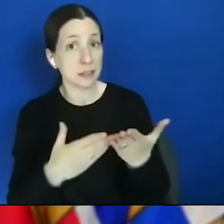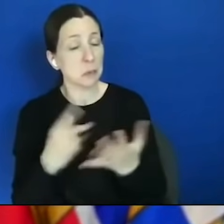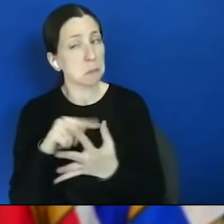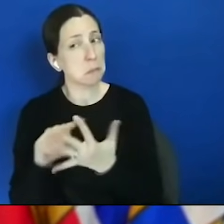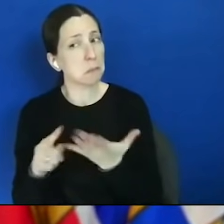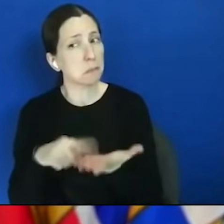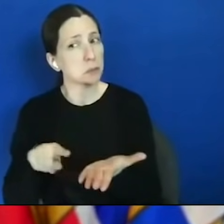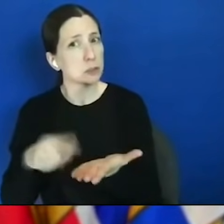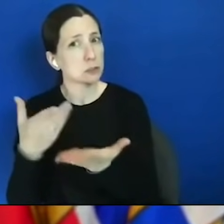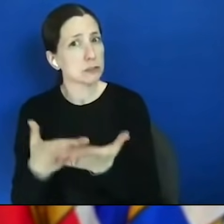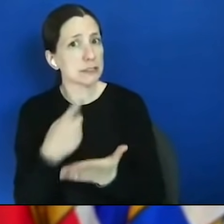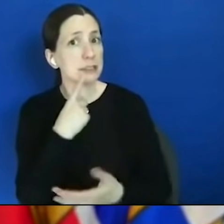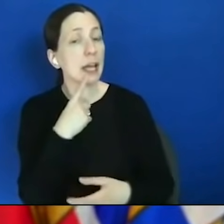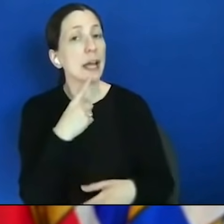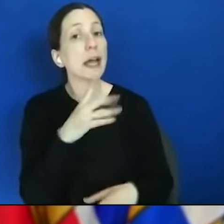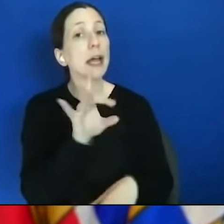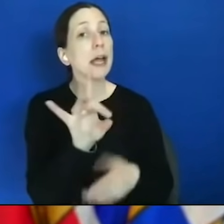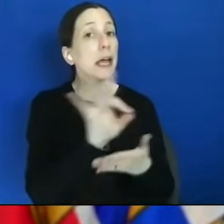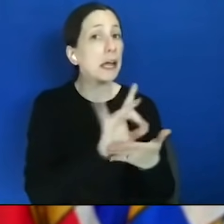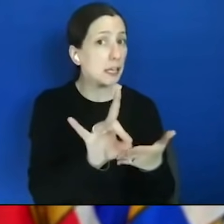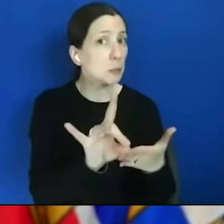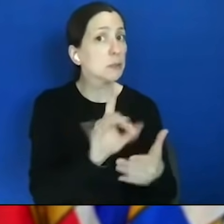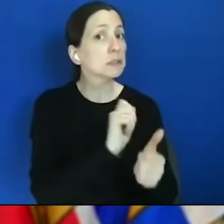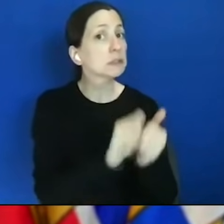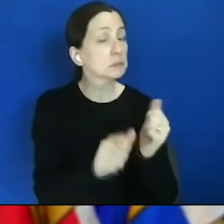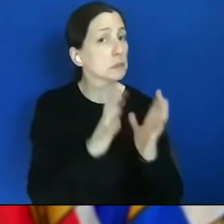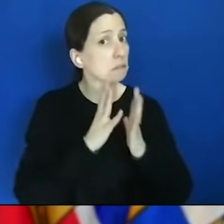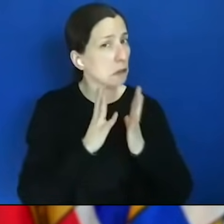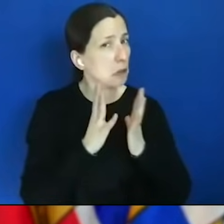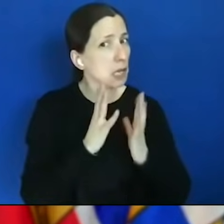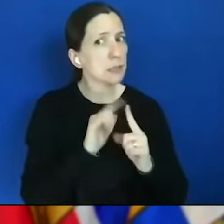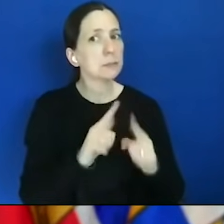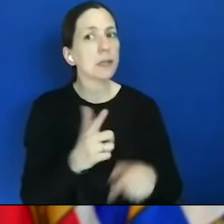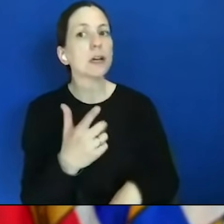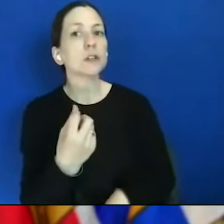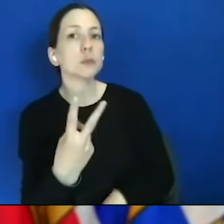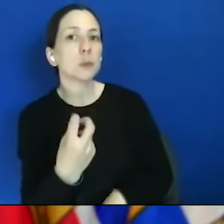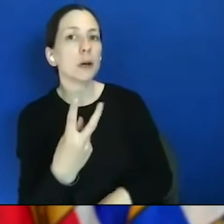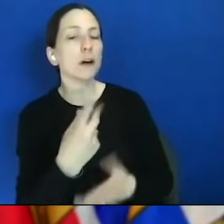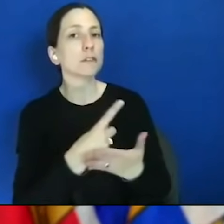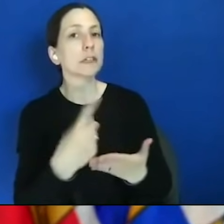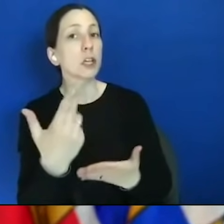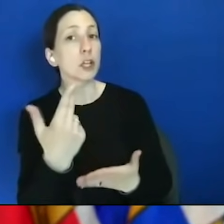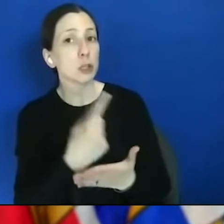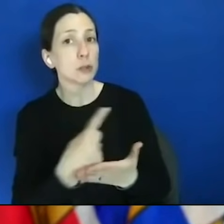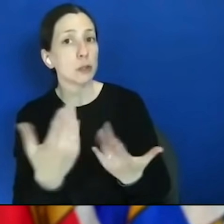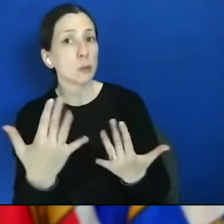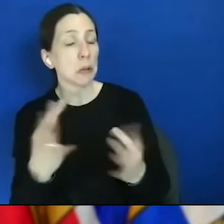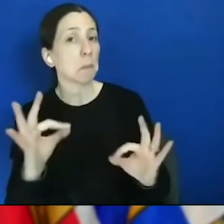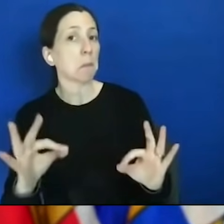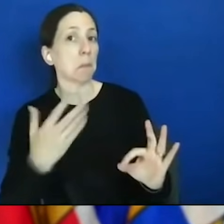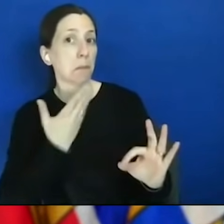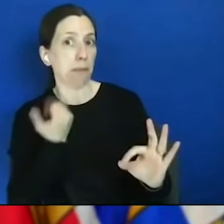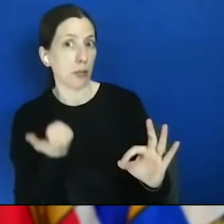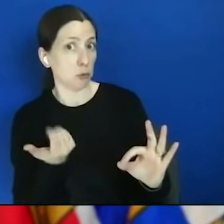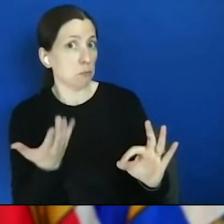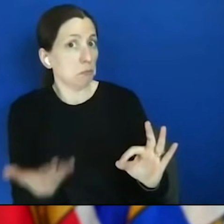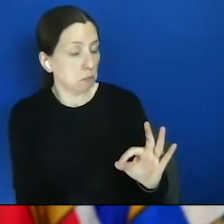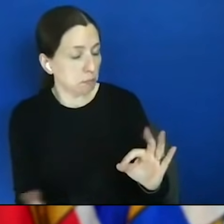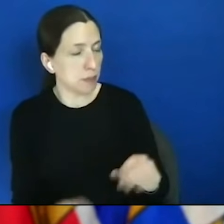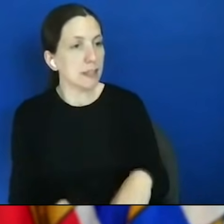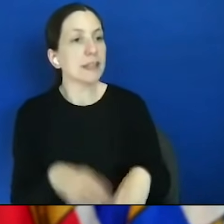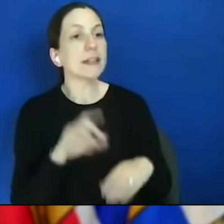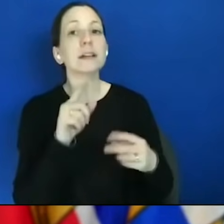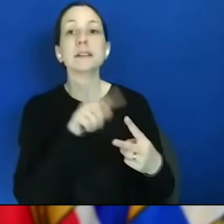these to 12 or 13 weeks is somewhat better. You can receive a dose of the messenger RNA,